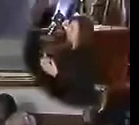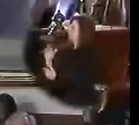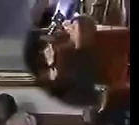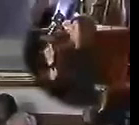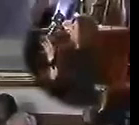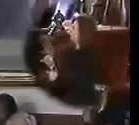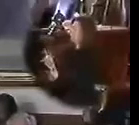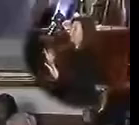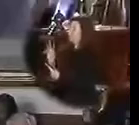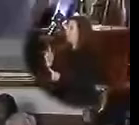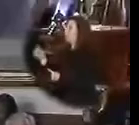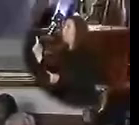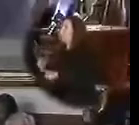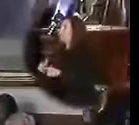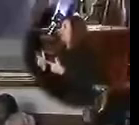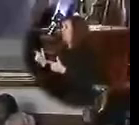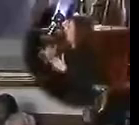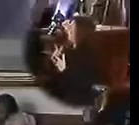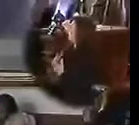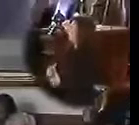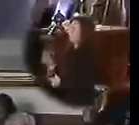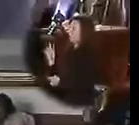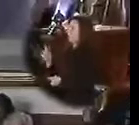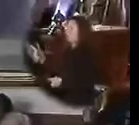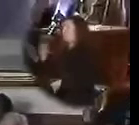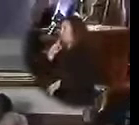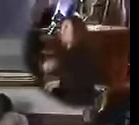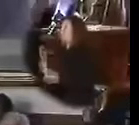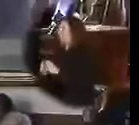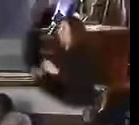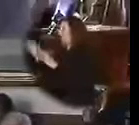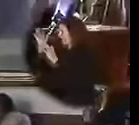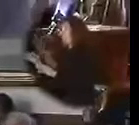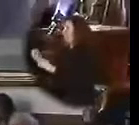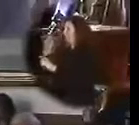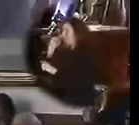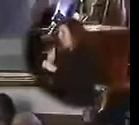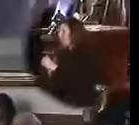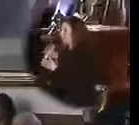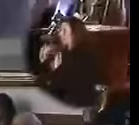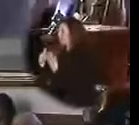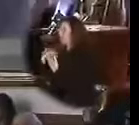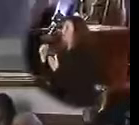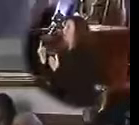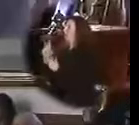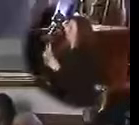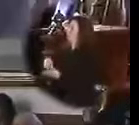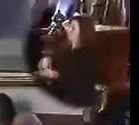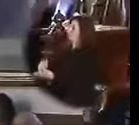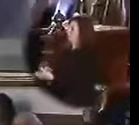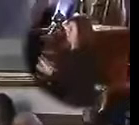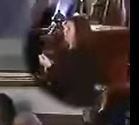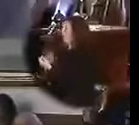Great Depression, the Great War of World War II. Tough decisions were made, and every generation stood up to the task, and they handed